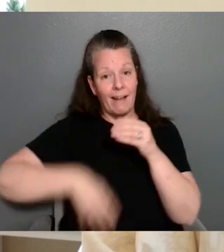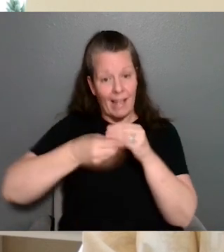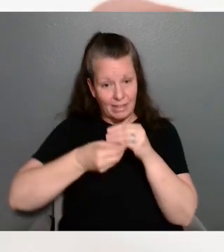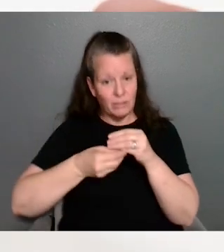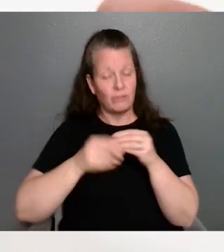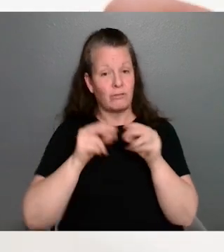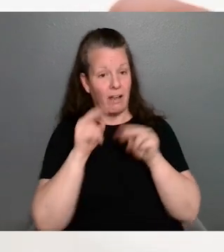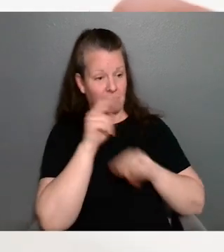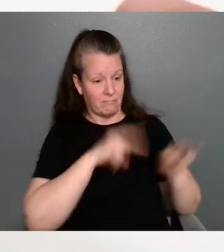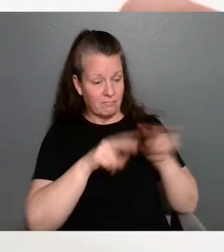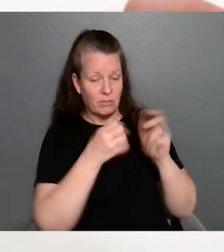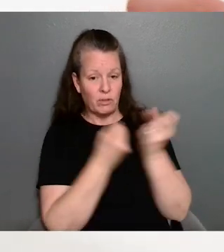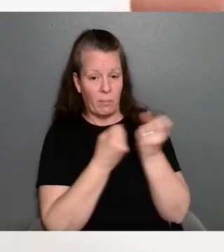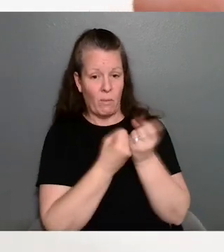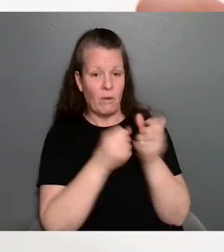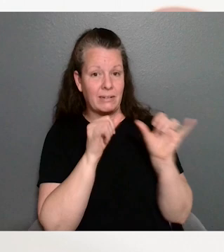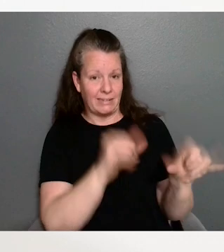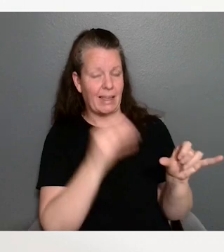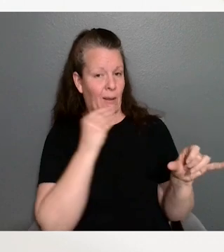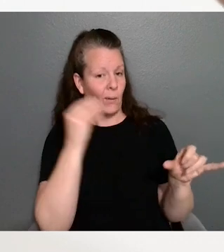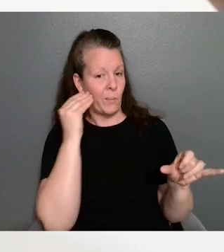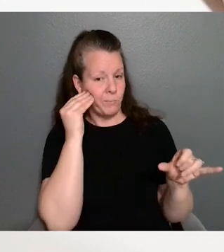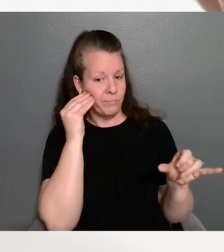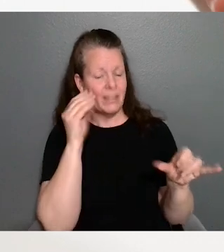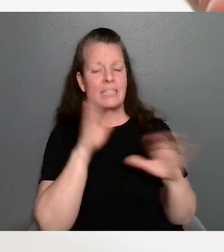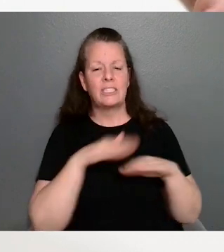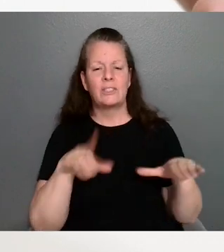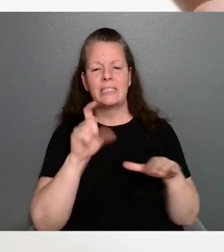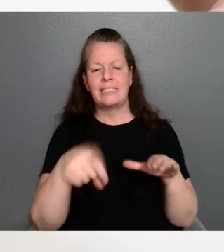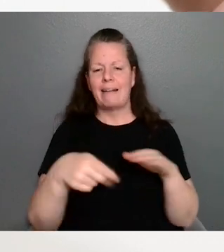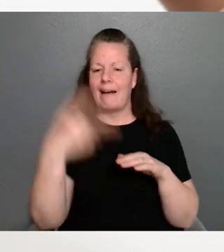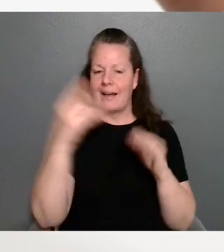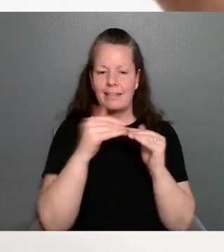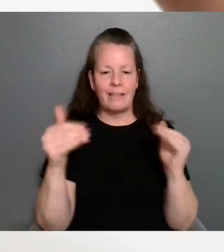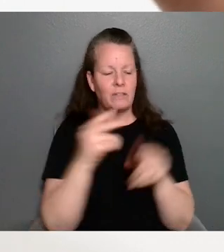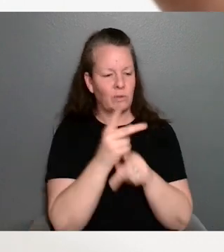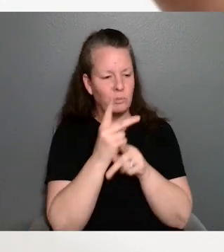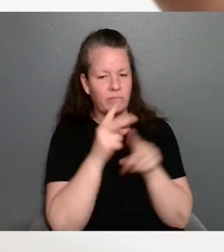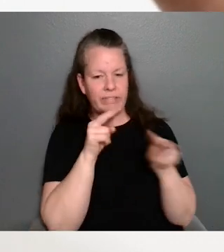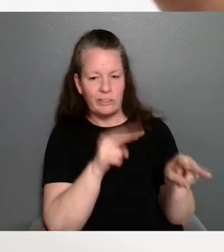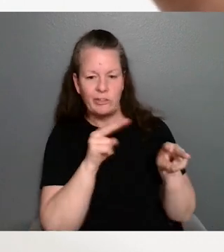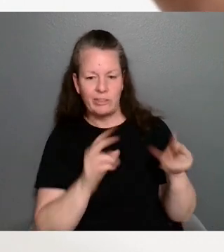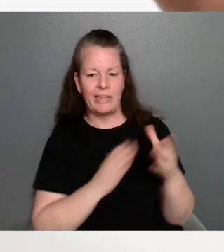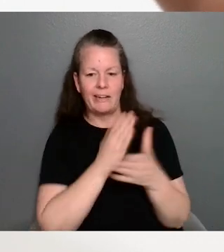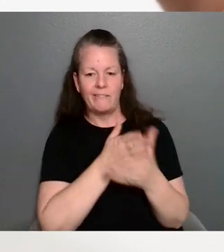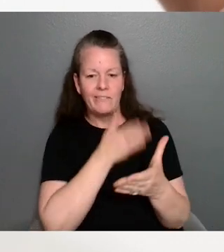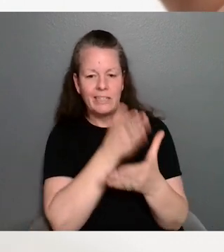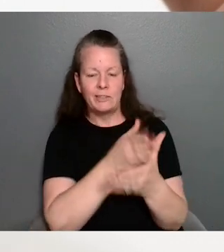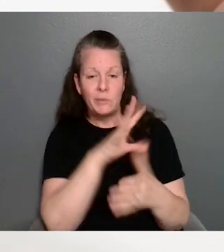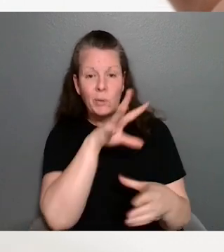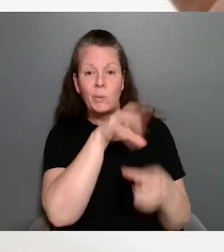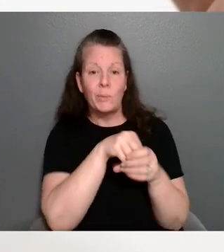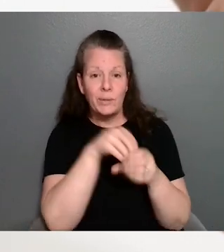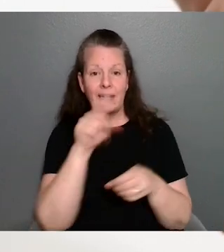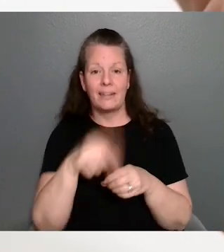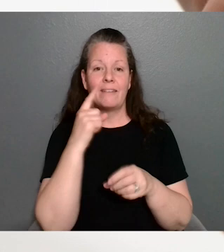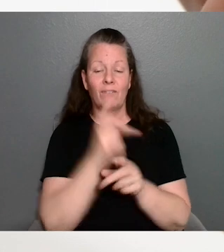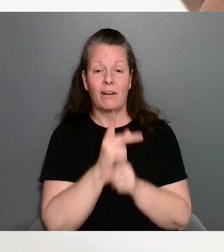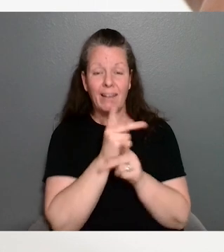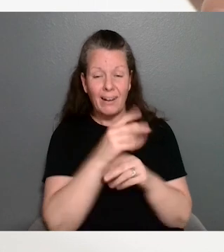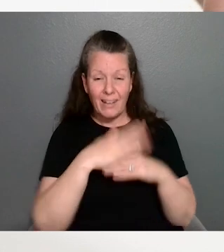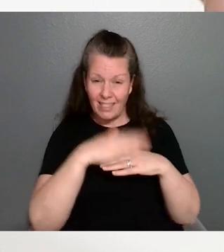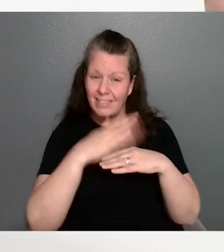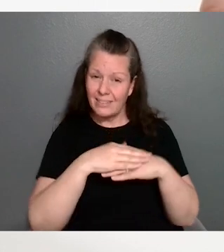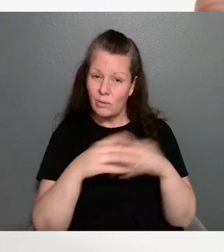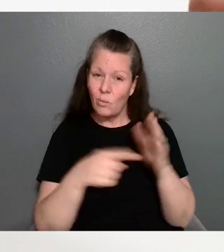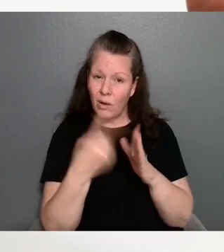in their home. Children on this waiver need to demonstrate a very high level of supervision and interventions, including a need for care